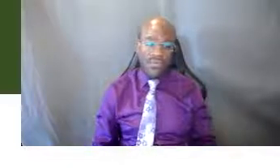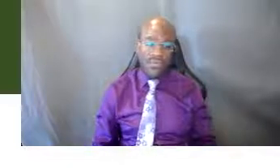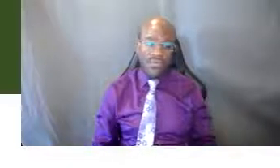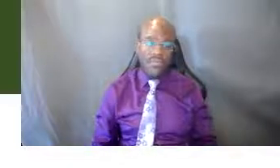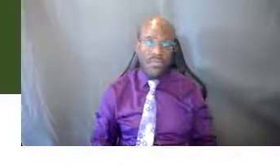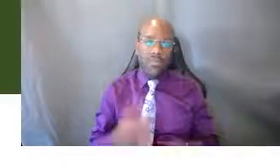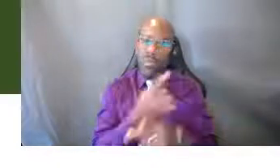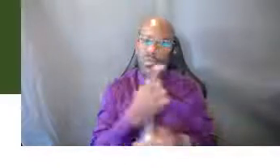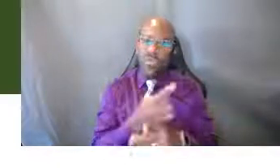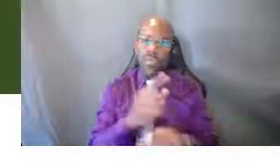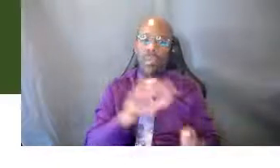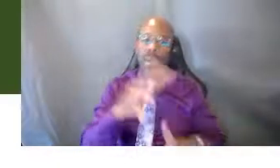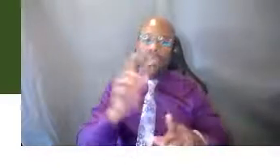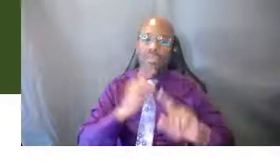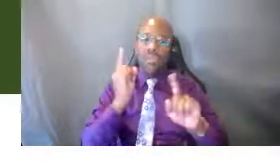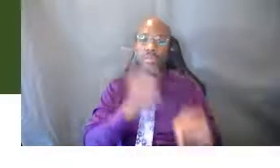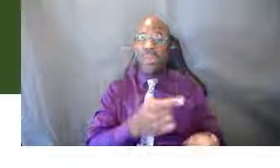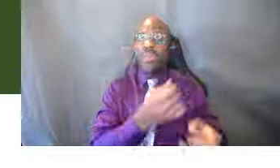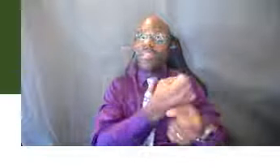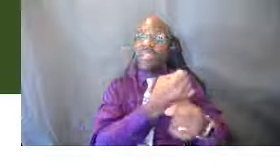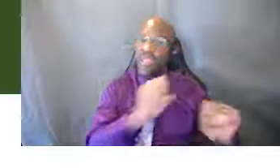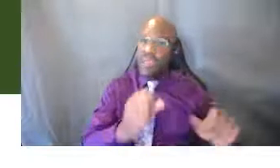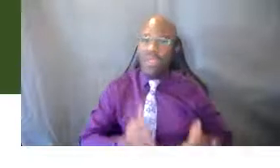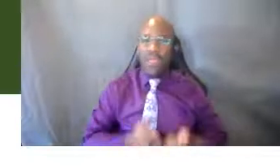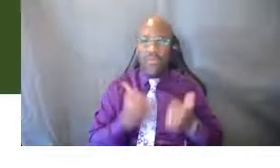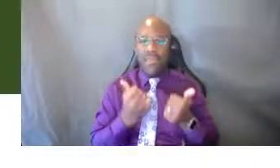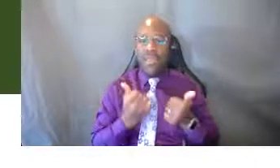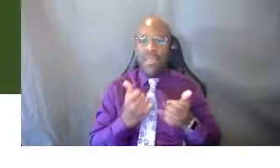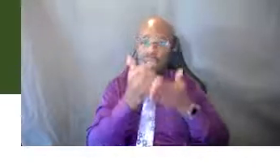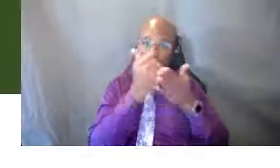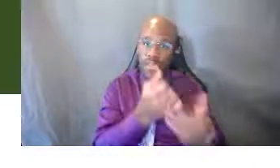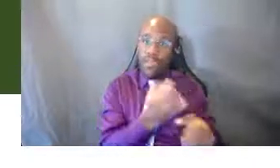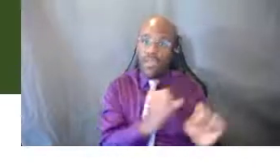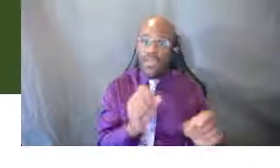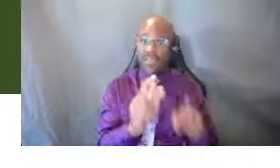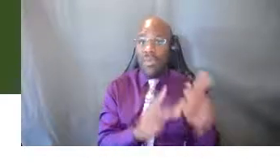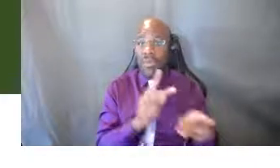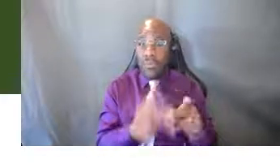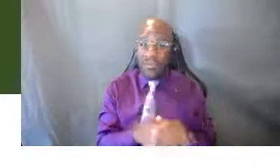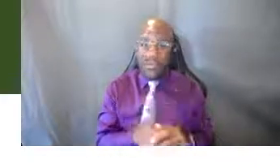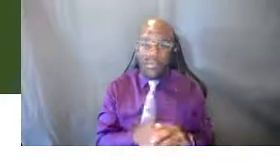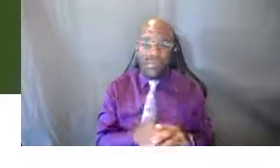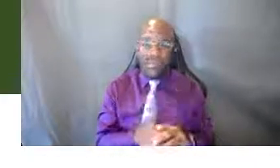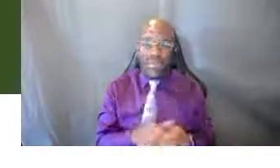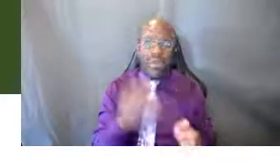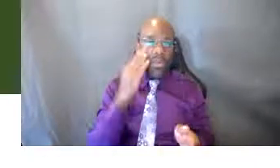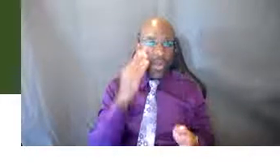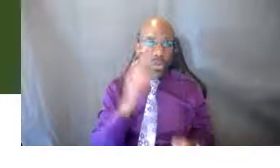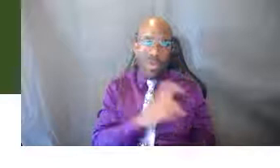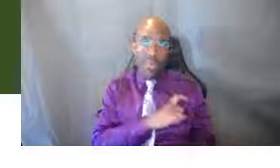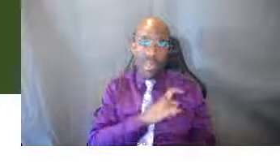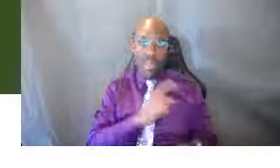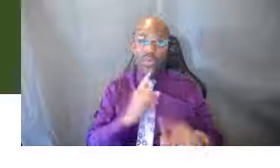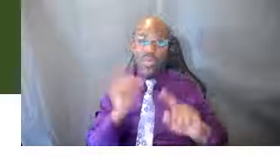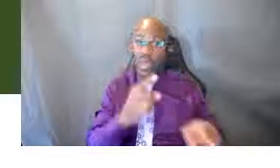We know that again from the statistics related to police violence and failed police encounters, that if there is